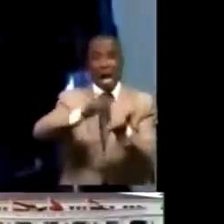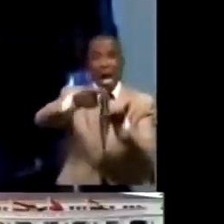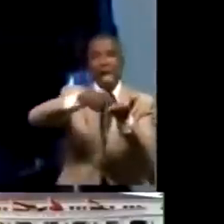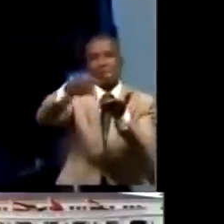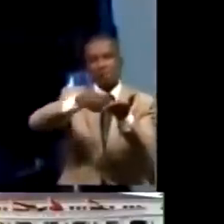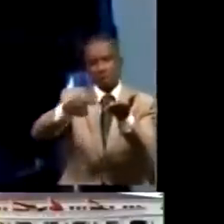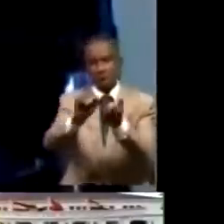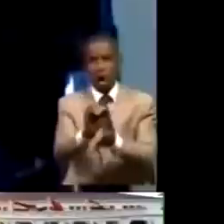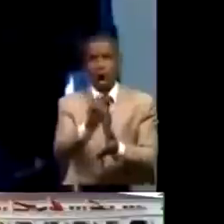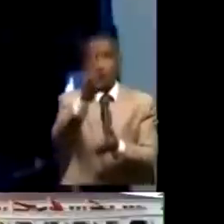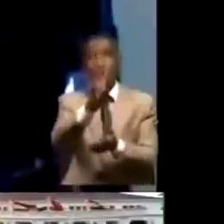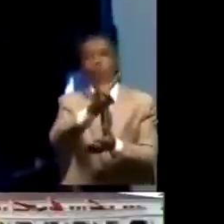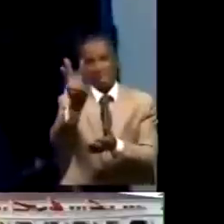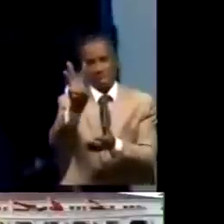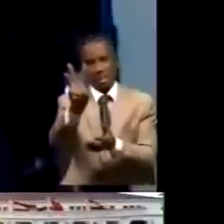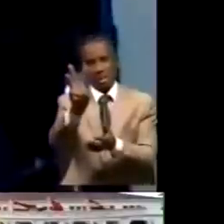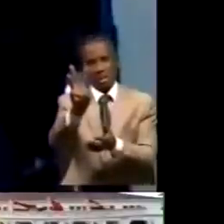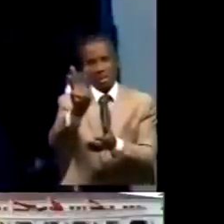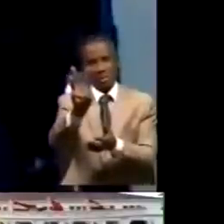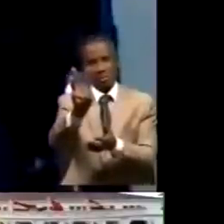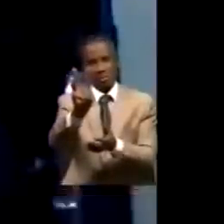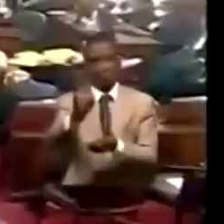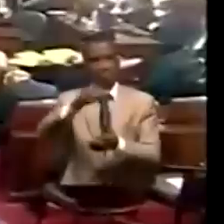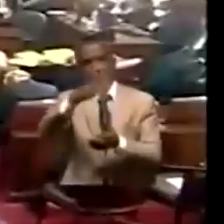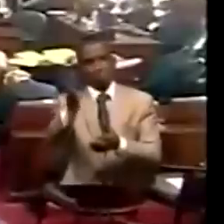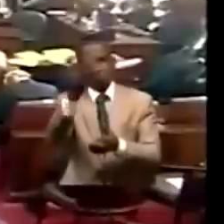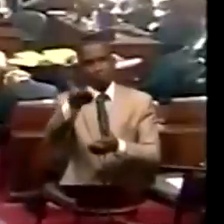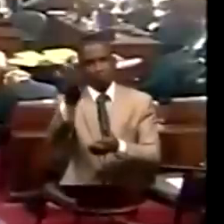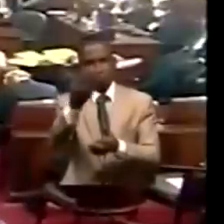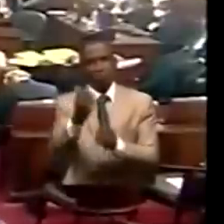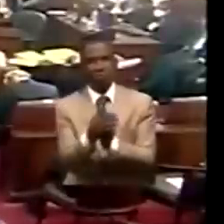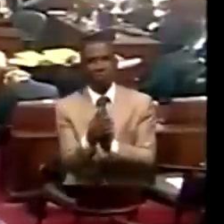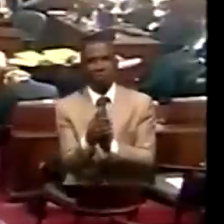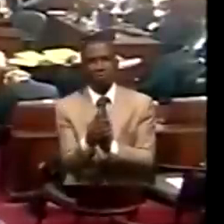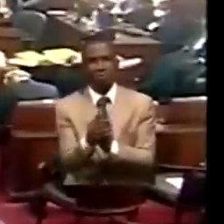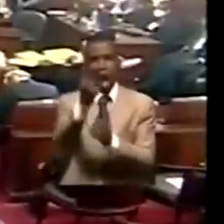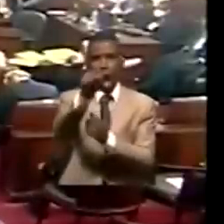That's Upper West Region. Go to the next region.